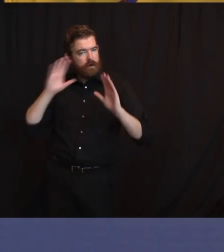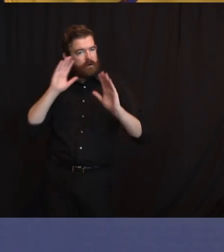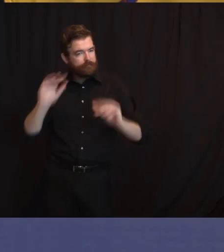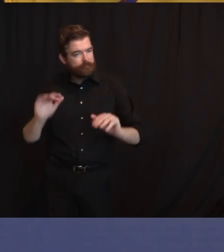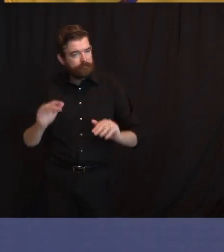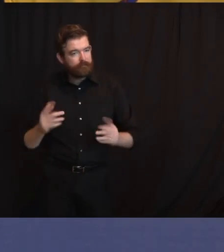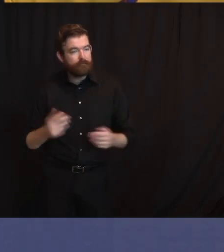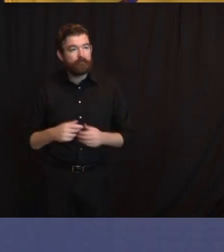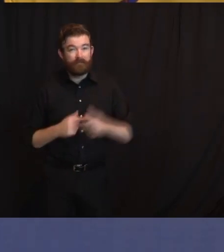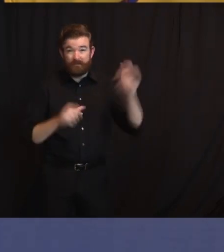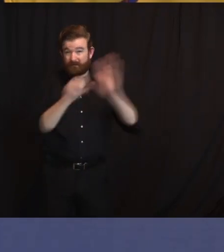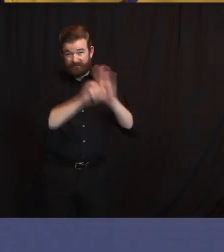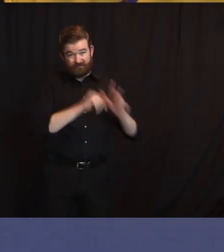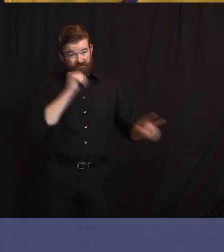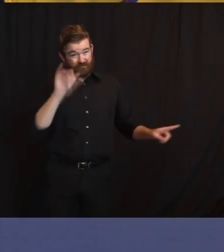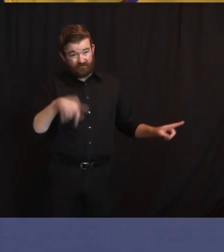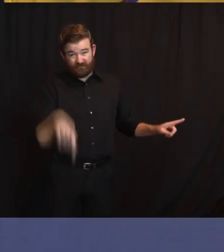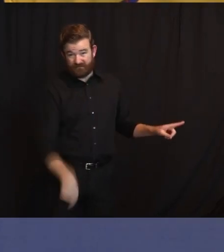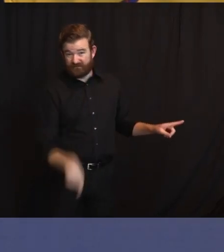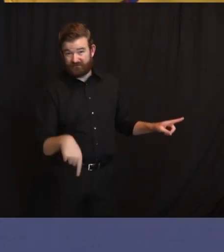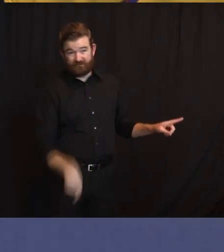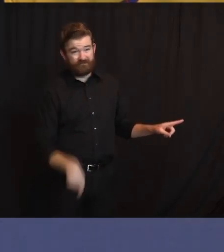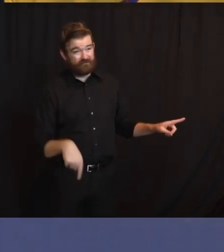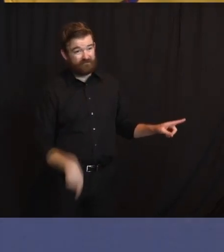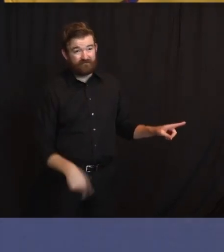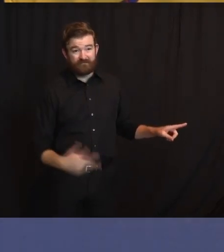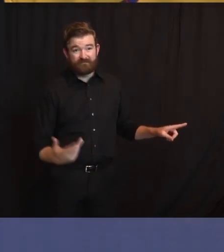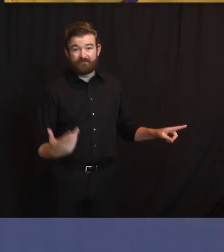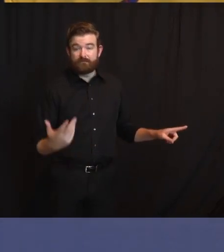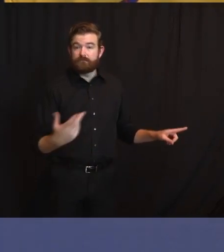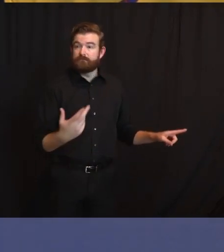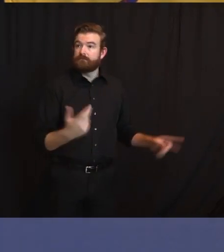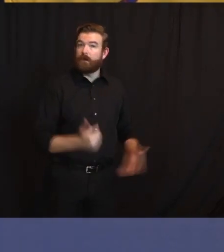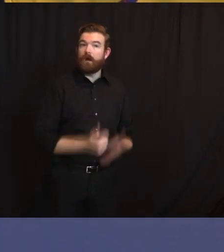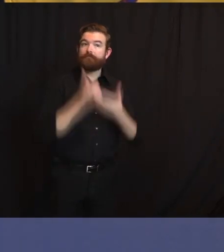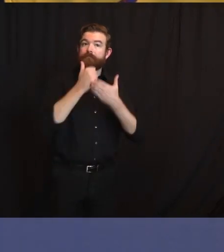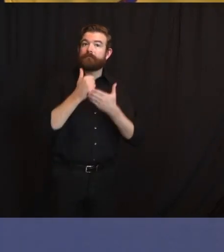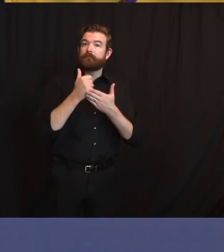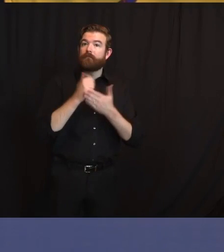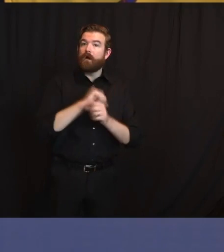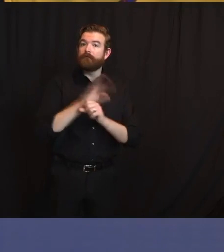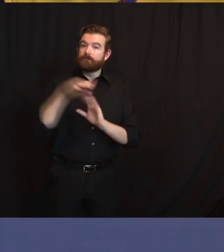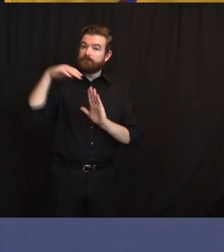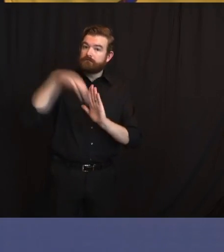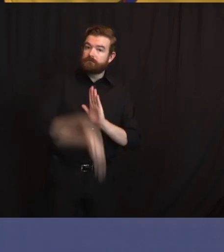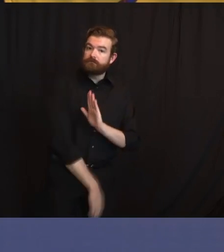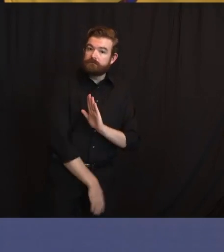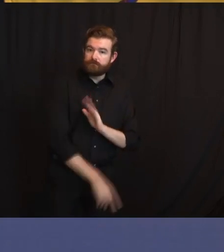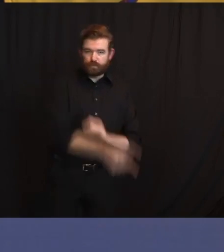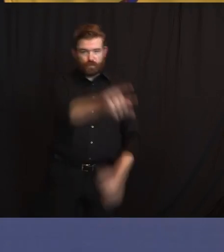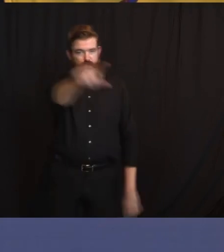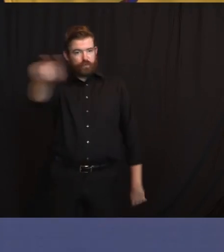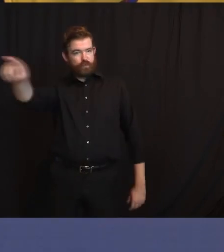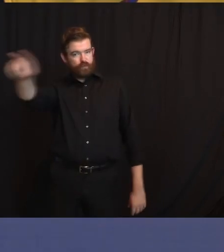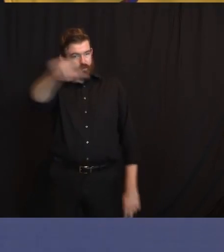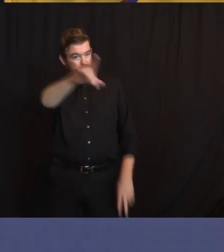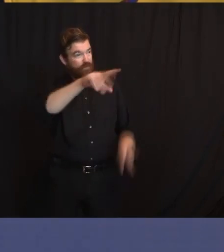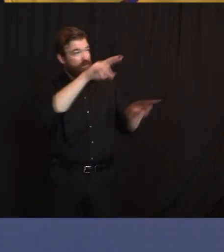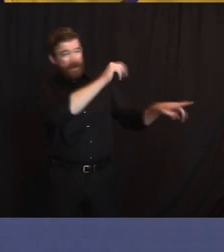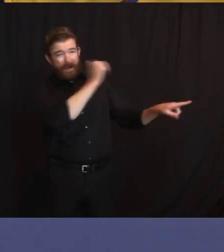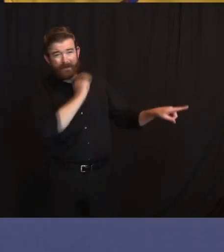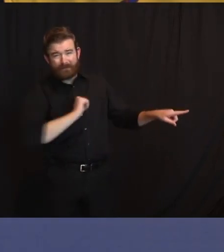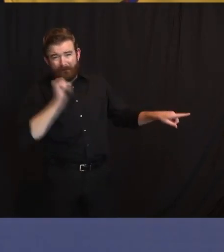out there, it's all on you. You've been extraordinary. But we can't let up. We're seeing Arizona, Florida,